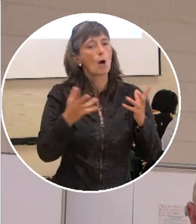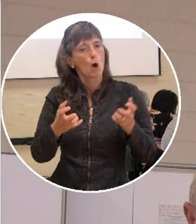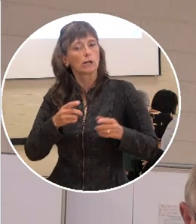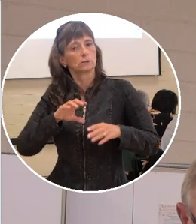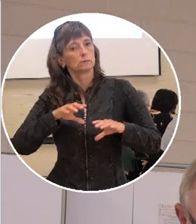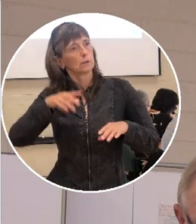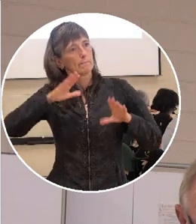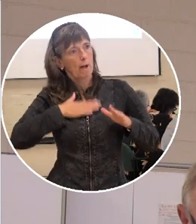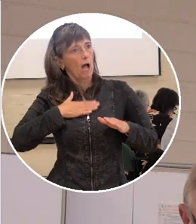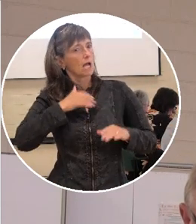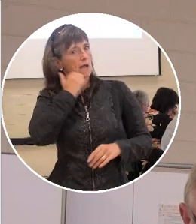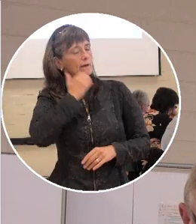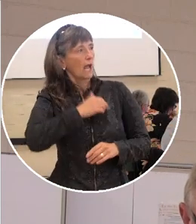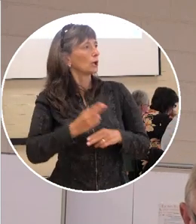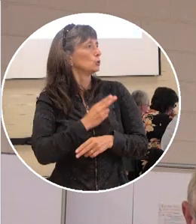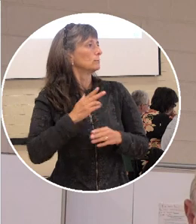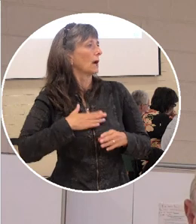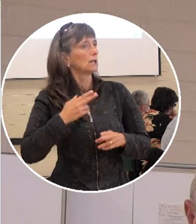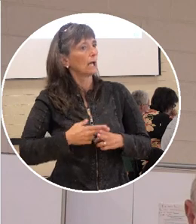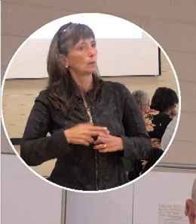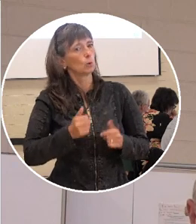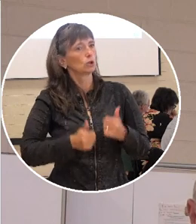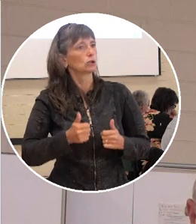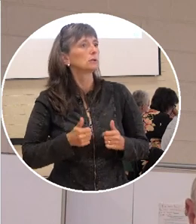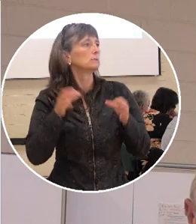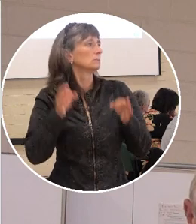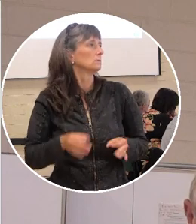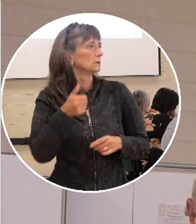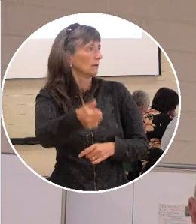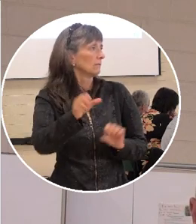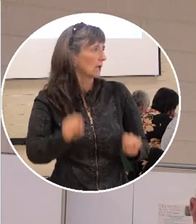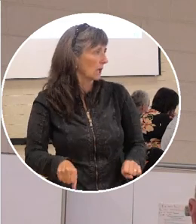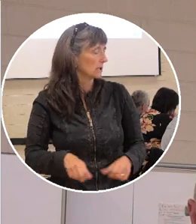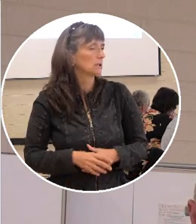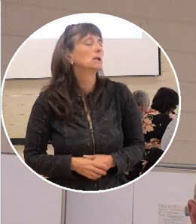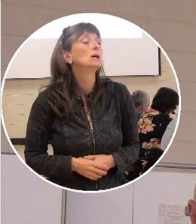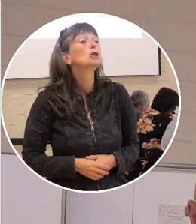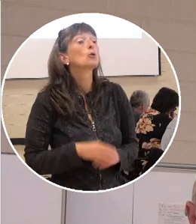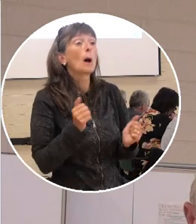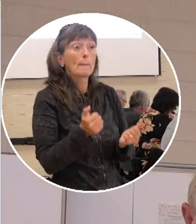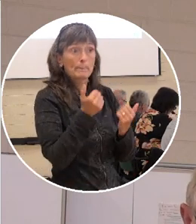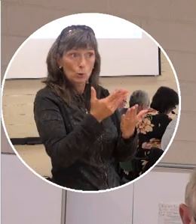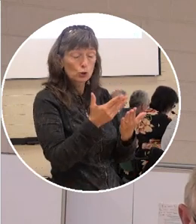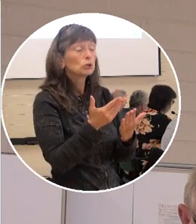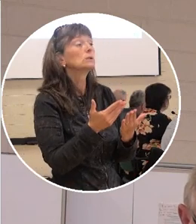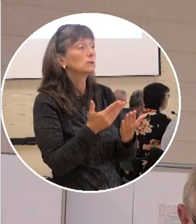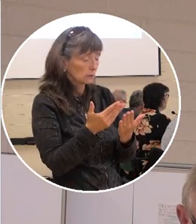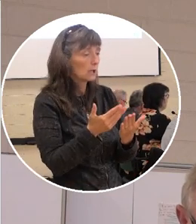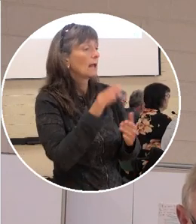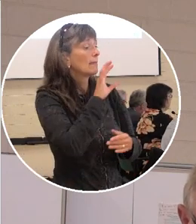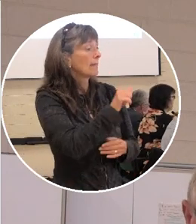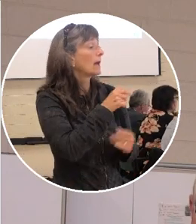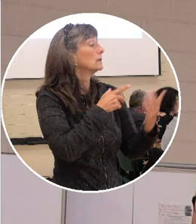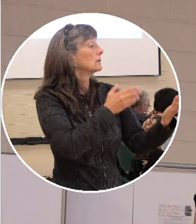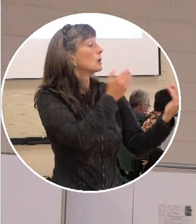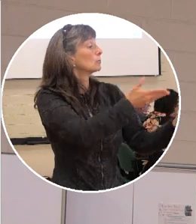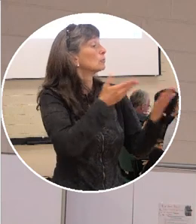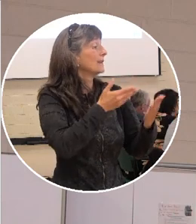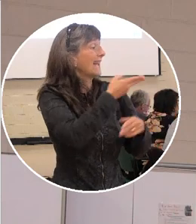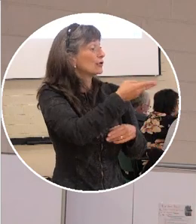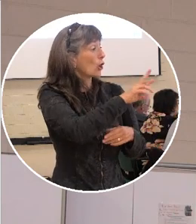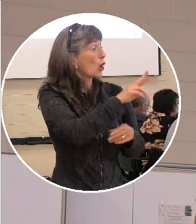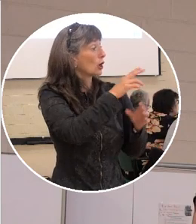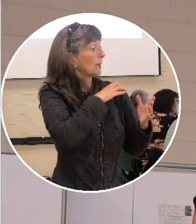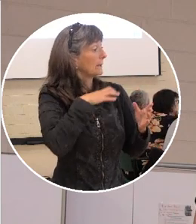I move, therefore, that the board approve the amended student records policy as recommended by the Programs with HR Committee, begging